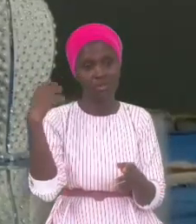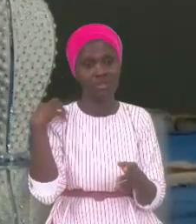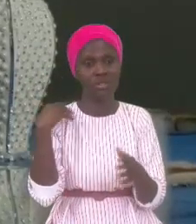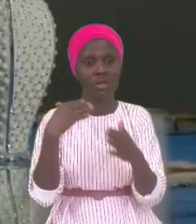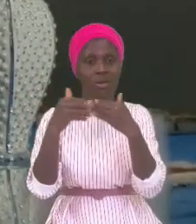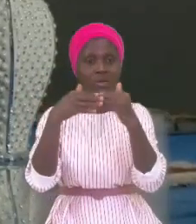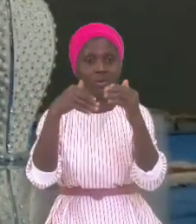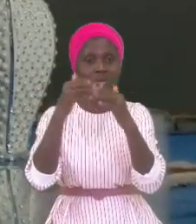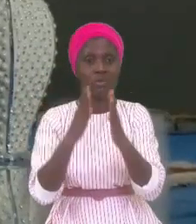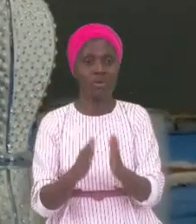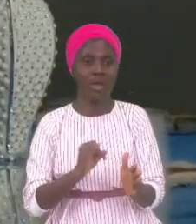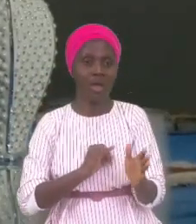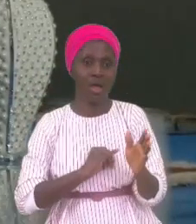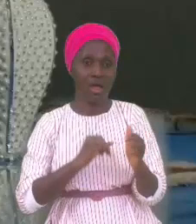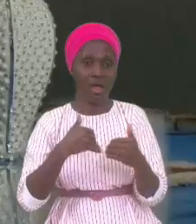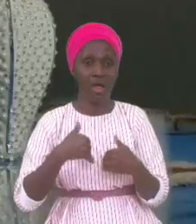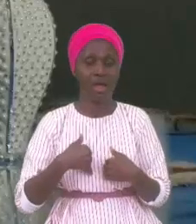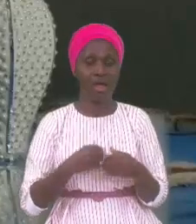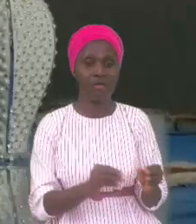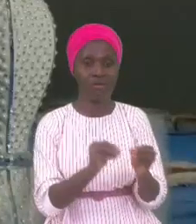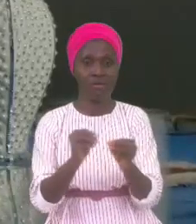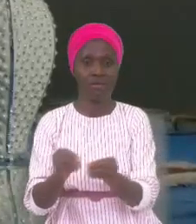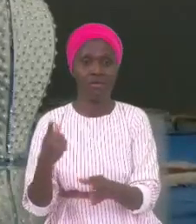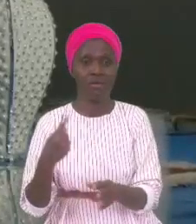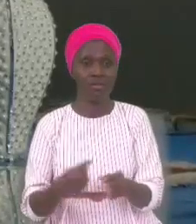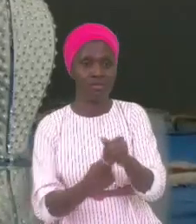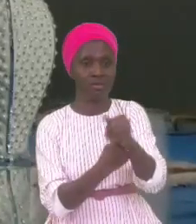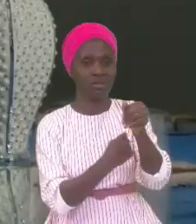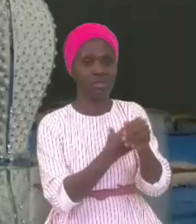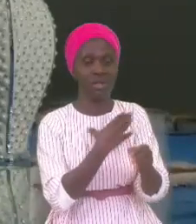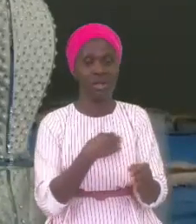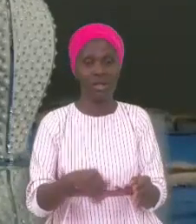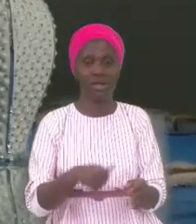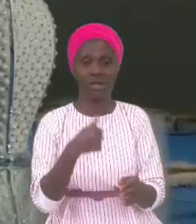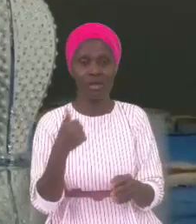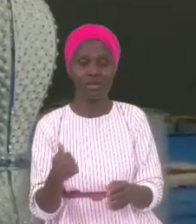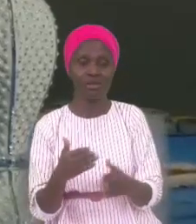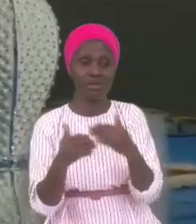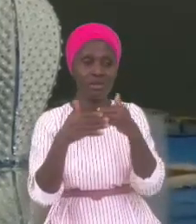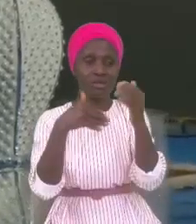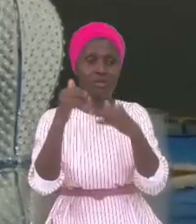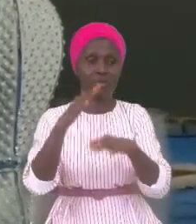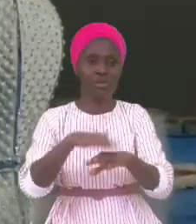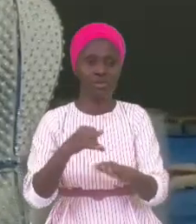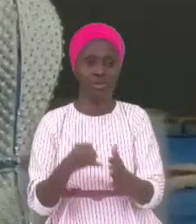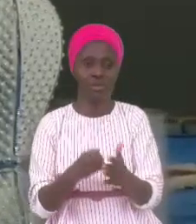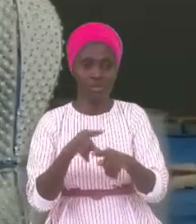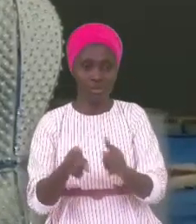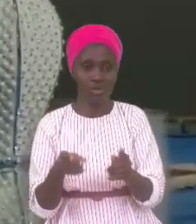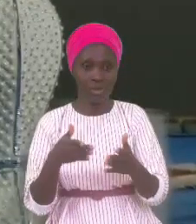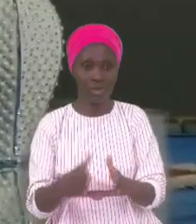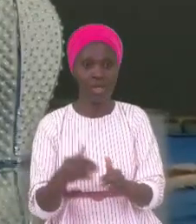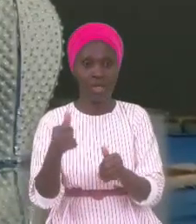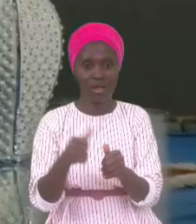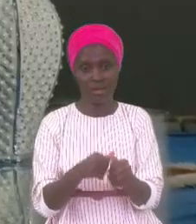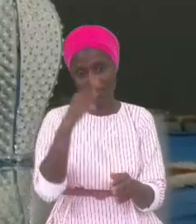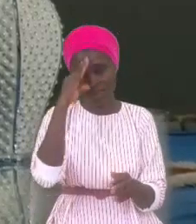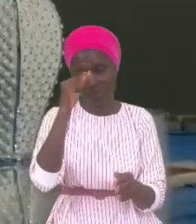have laid the foundation, and another buildeth thereon. But let every man